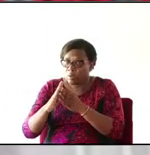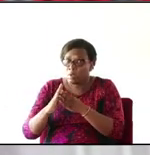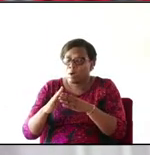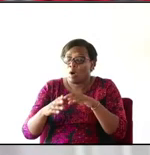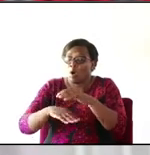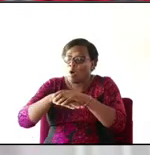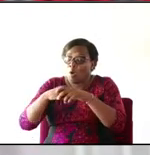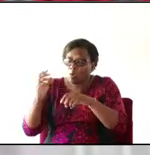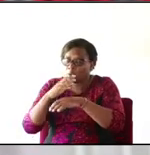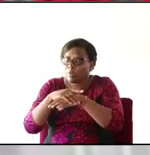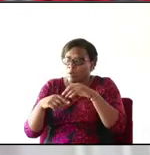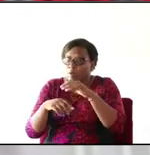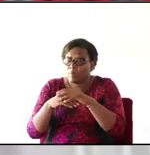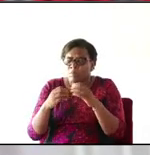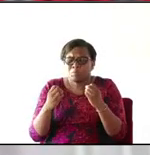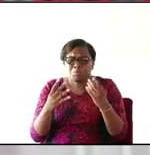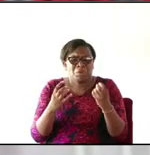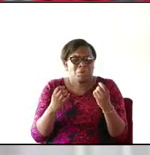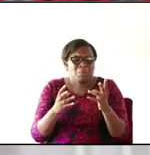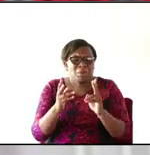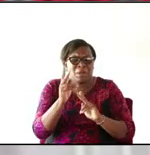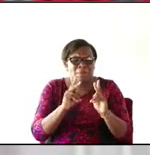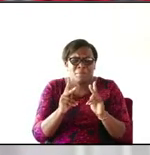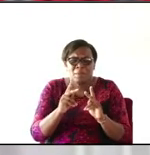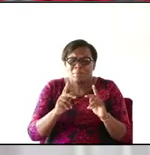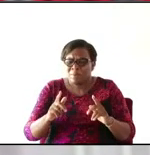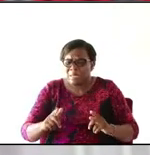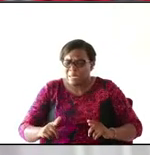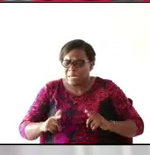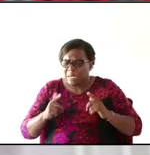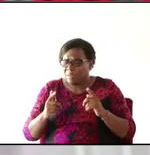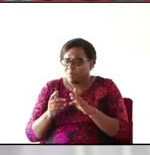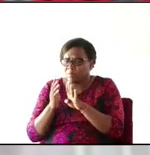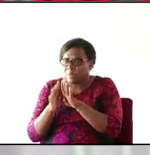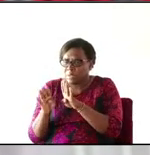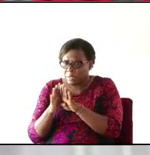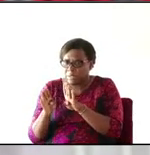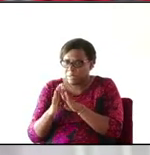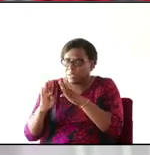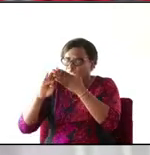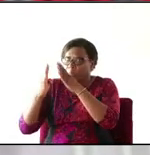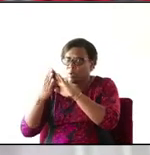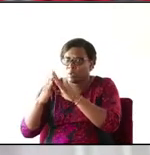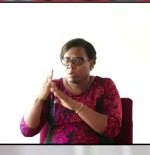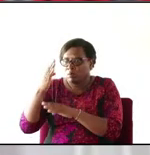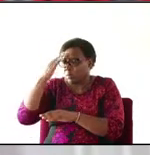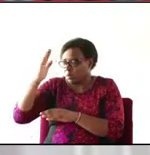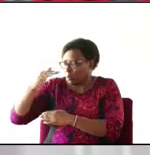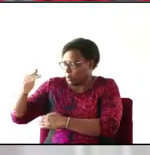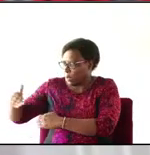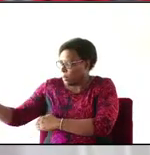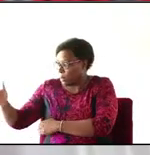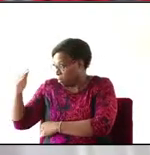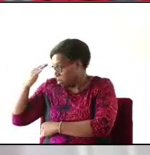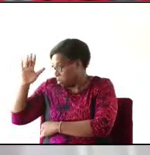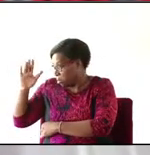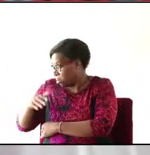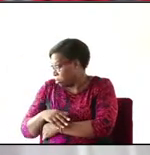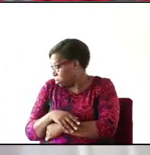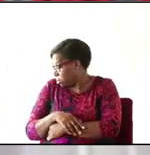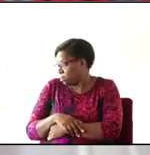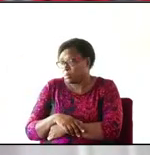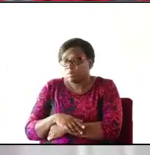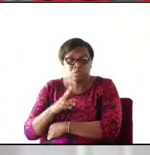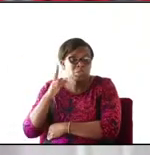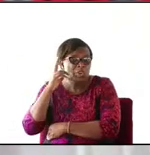are so many people who live in gated communities who do not know their neighbors. You hear the